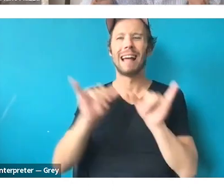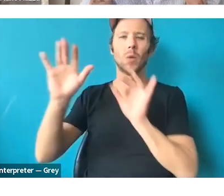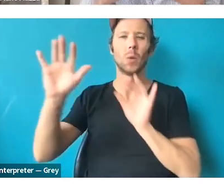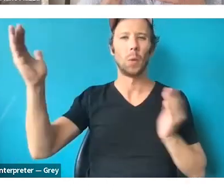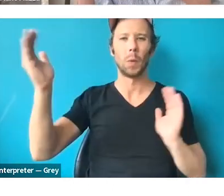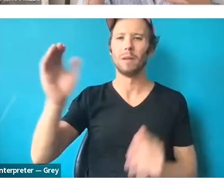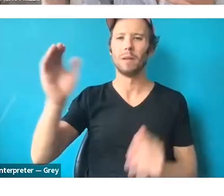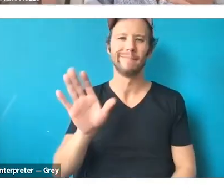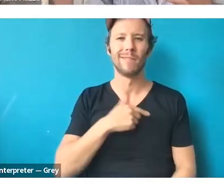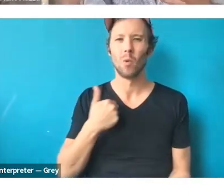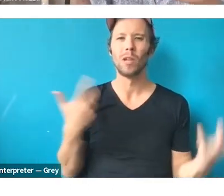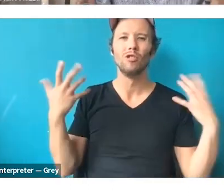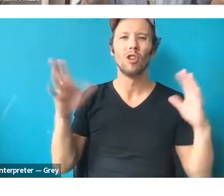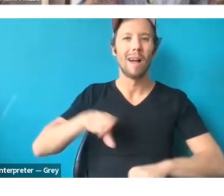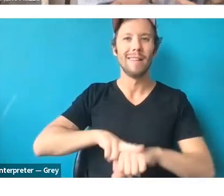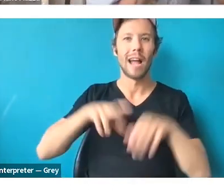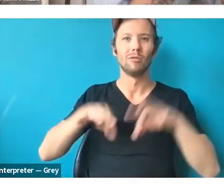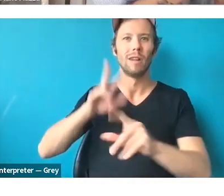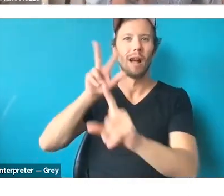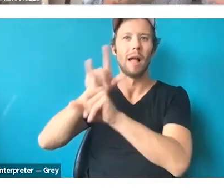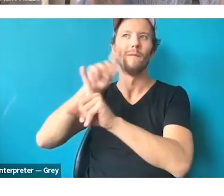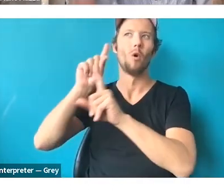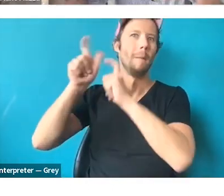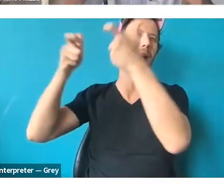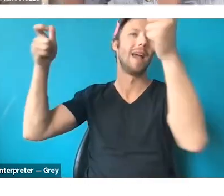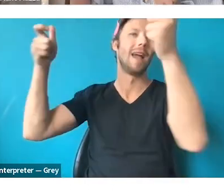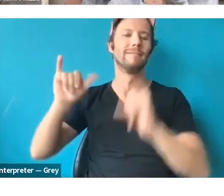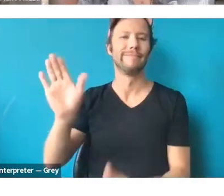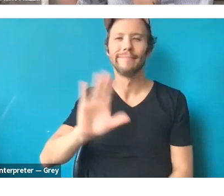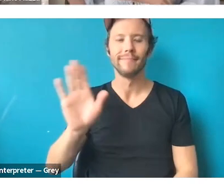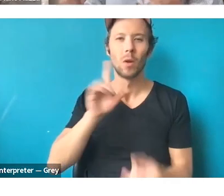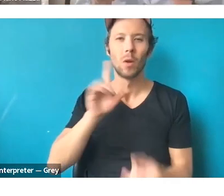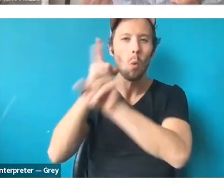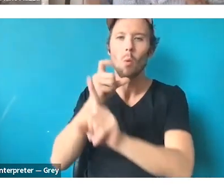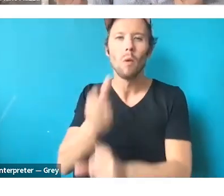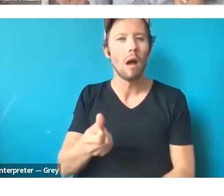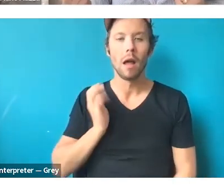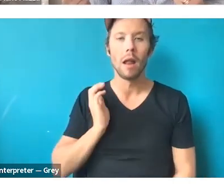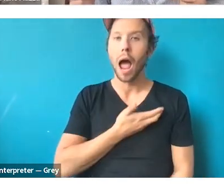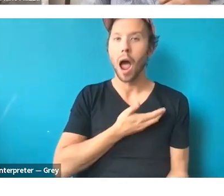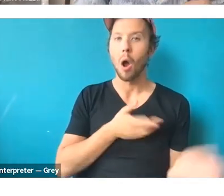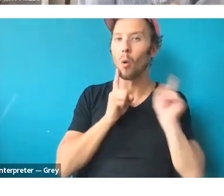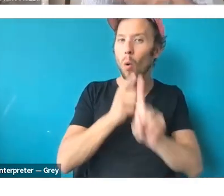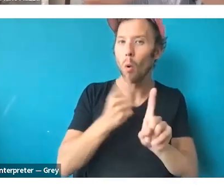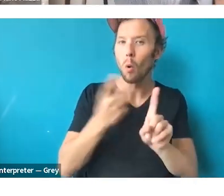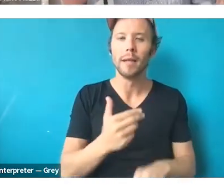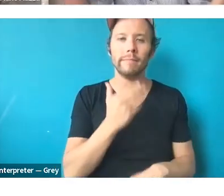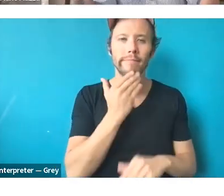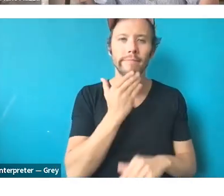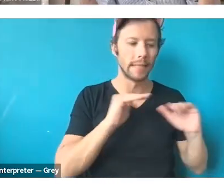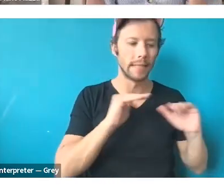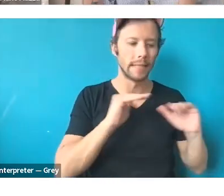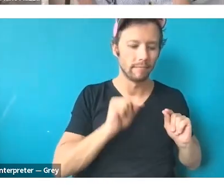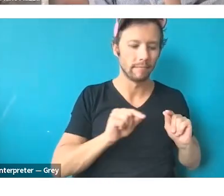scale natural dyes in that way. That's not the solution. We want to create these mini systems that are resilient instead of creating